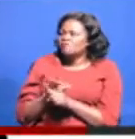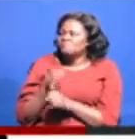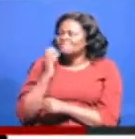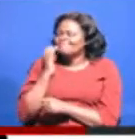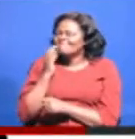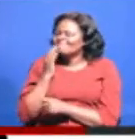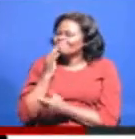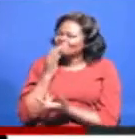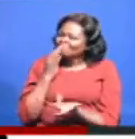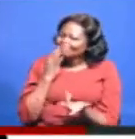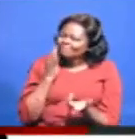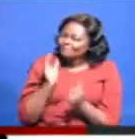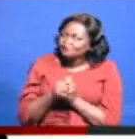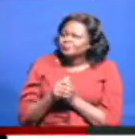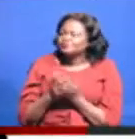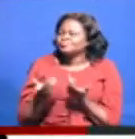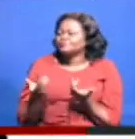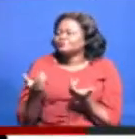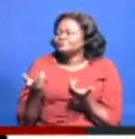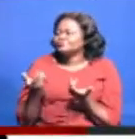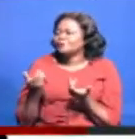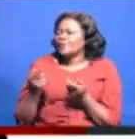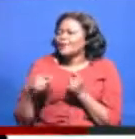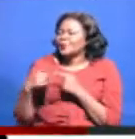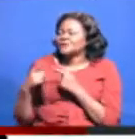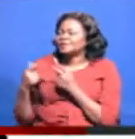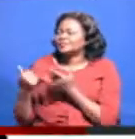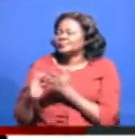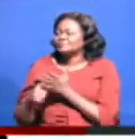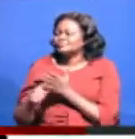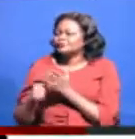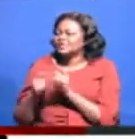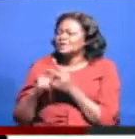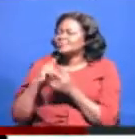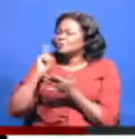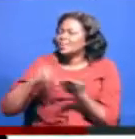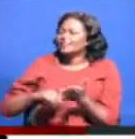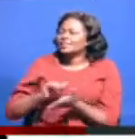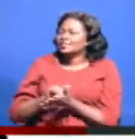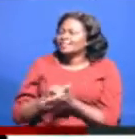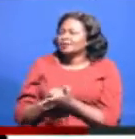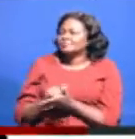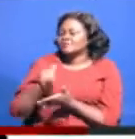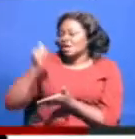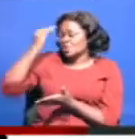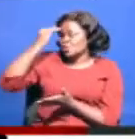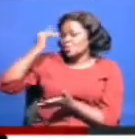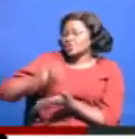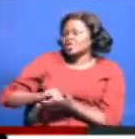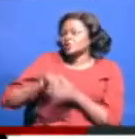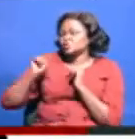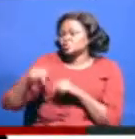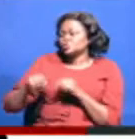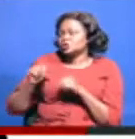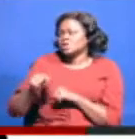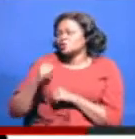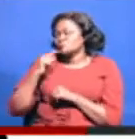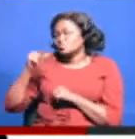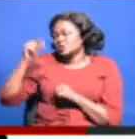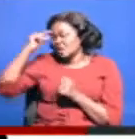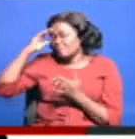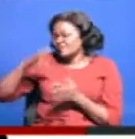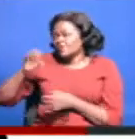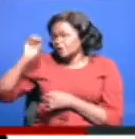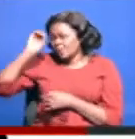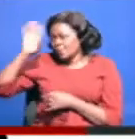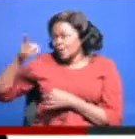We have a lot of red tapes to every process. Mm-hmm. And one of the things we want to say, in fact, and I know today I called upon the governor of Kiambu